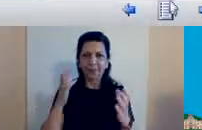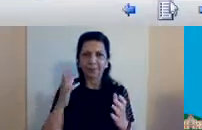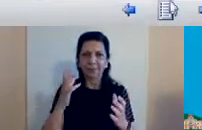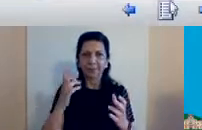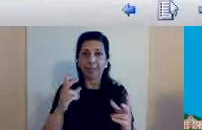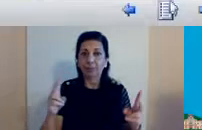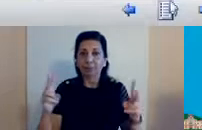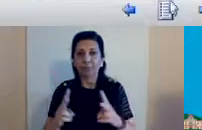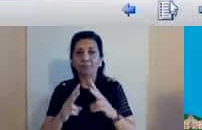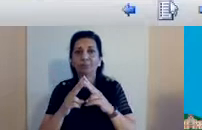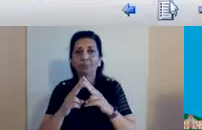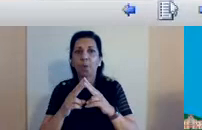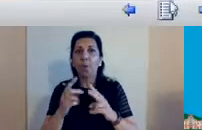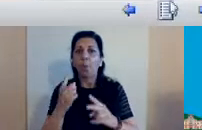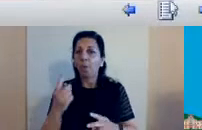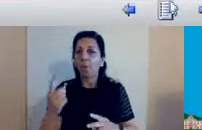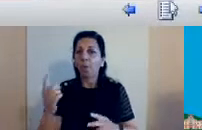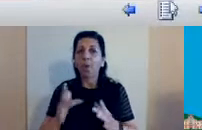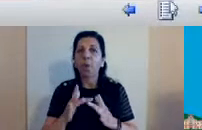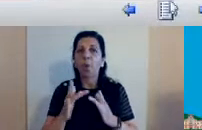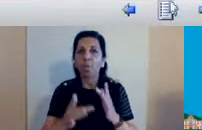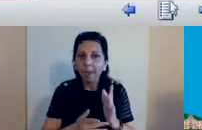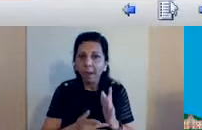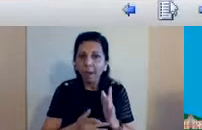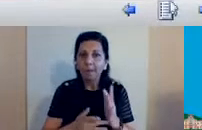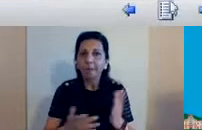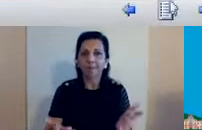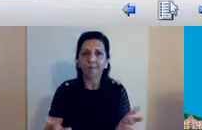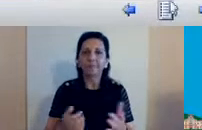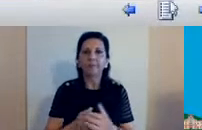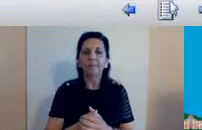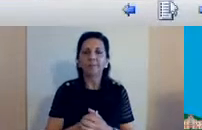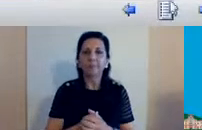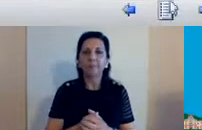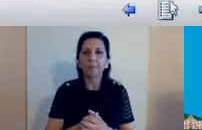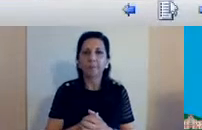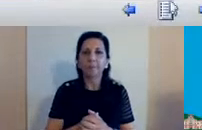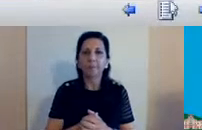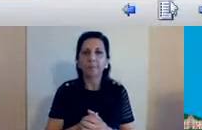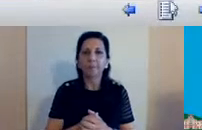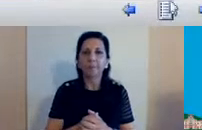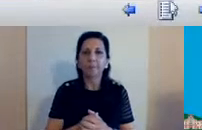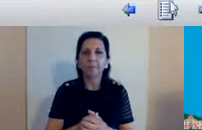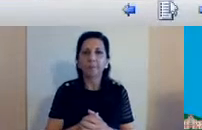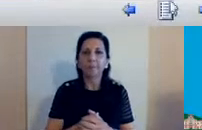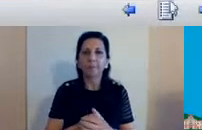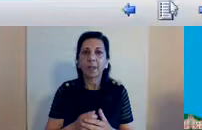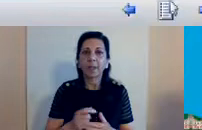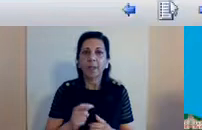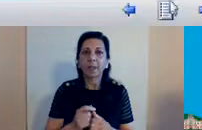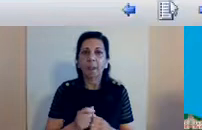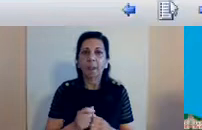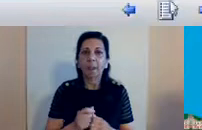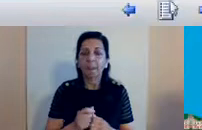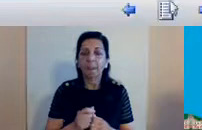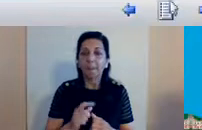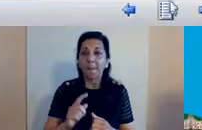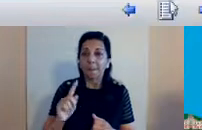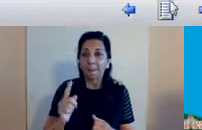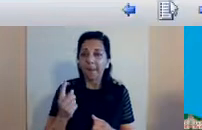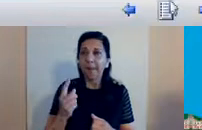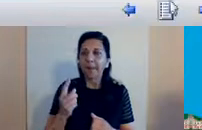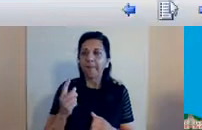GP cancer leaders has been talking to members of the public about, look, if you've got concern that you might have something seriously wrong,